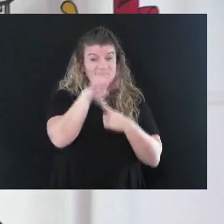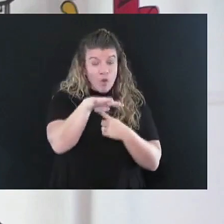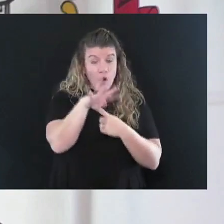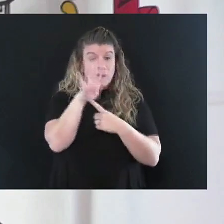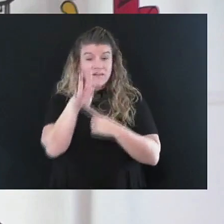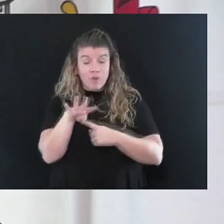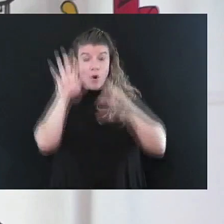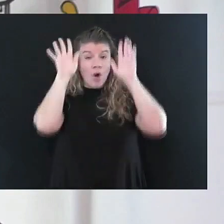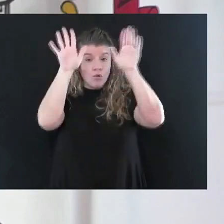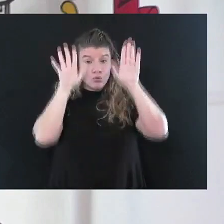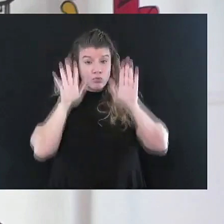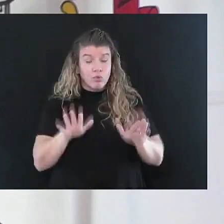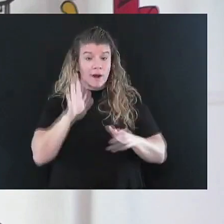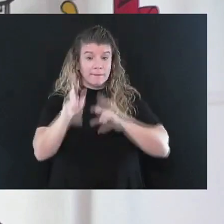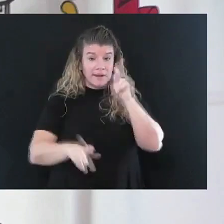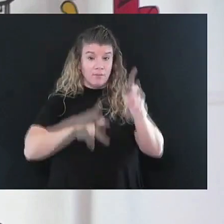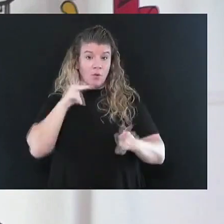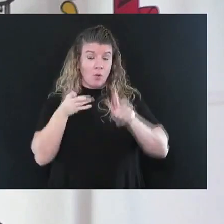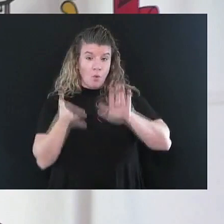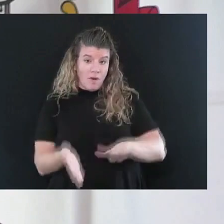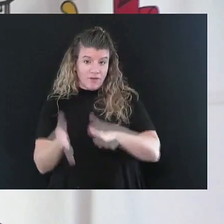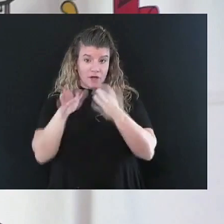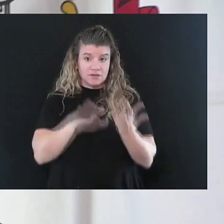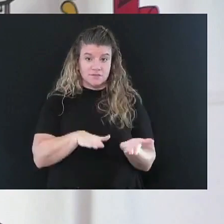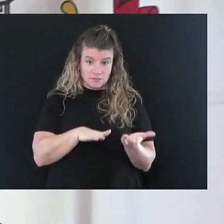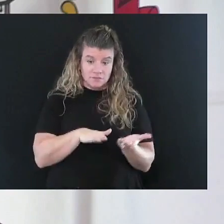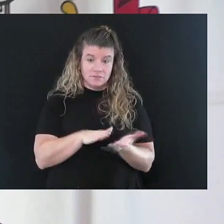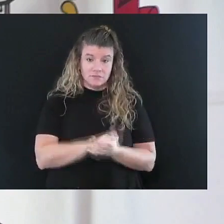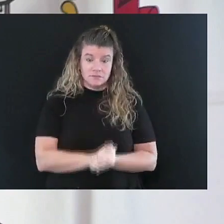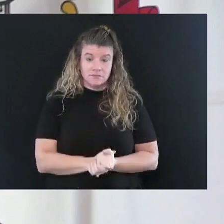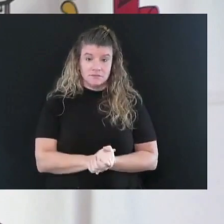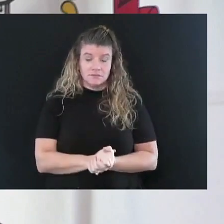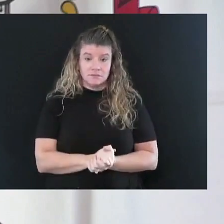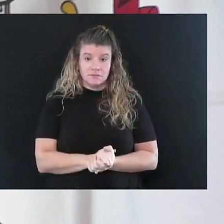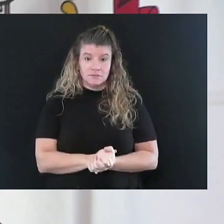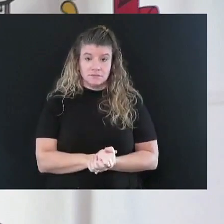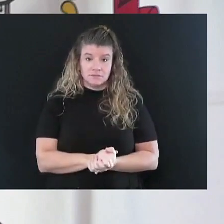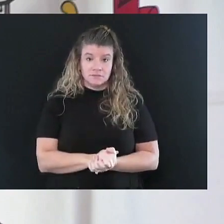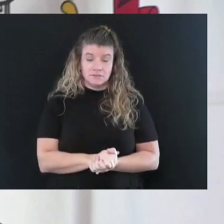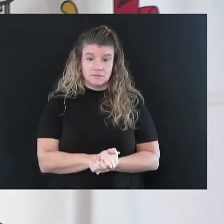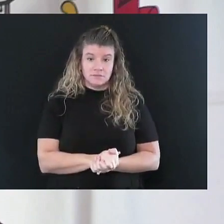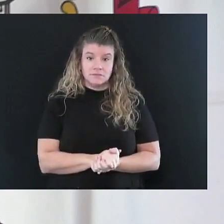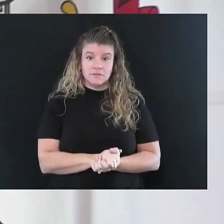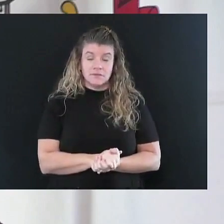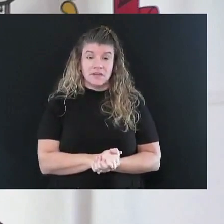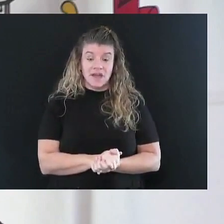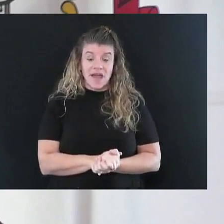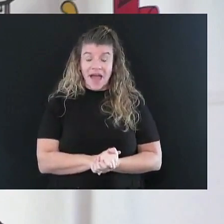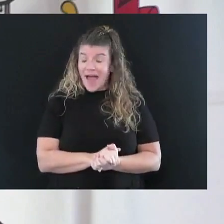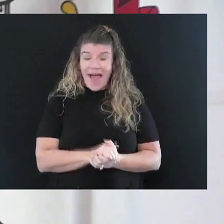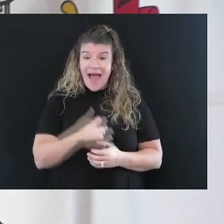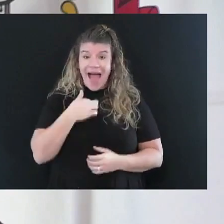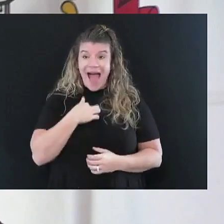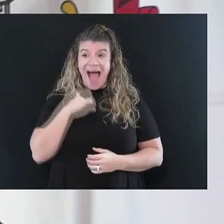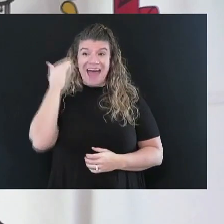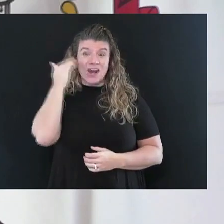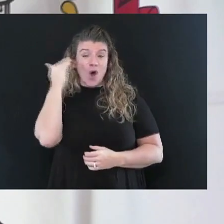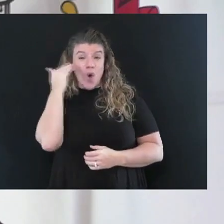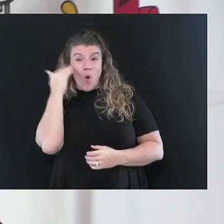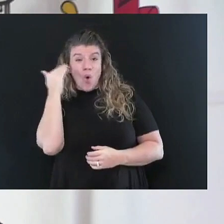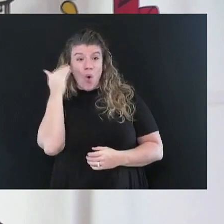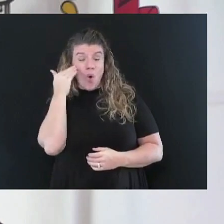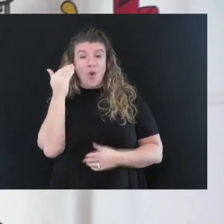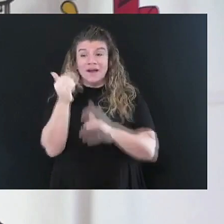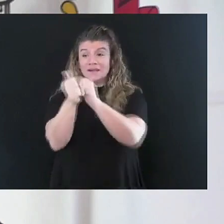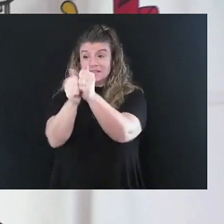great West Virginians that we lost. I am telling you that I know how important the